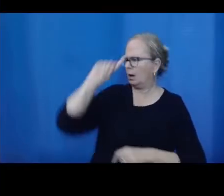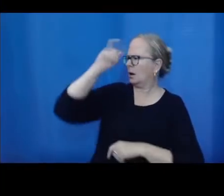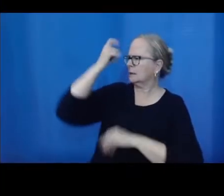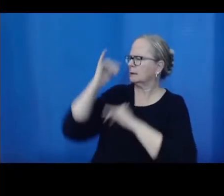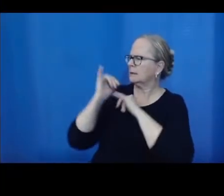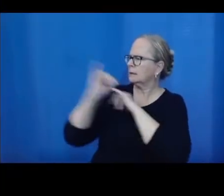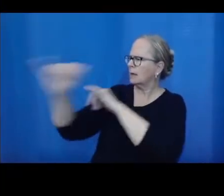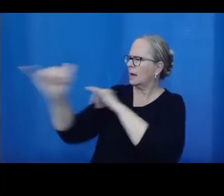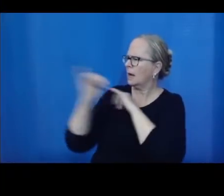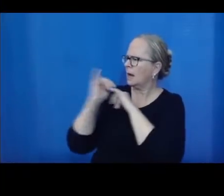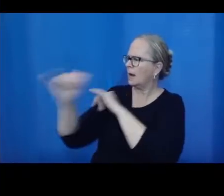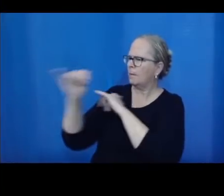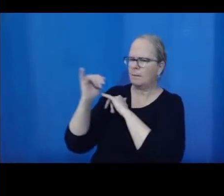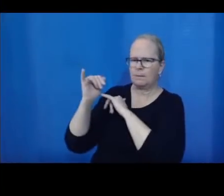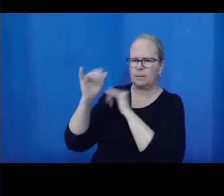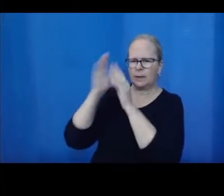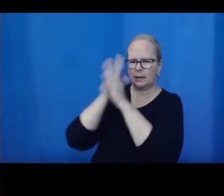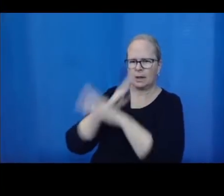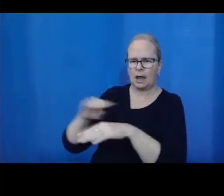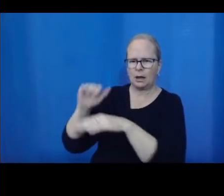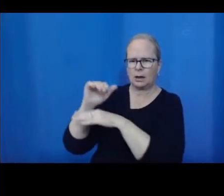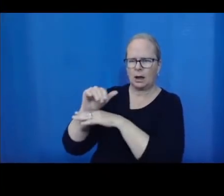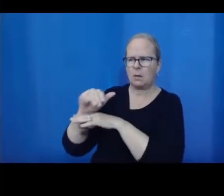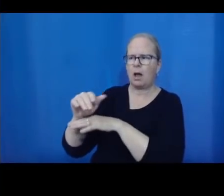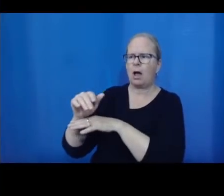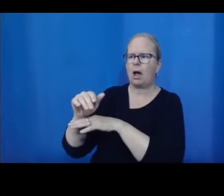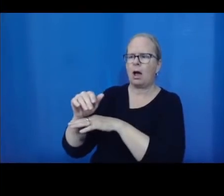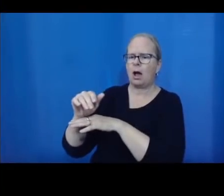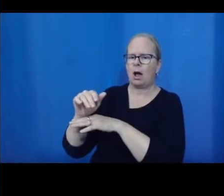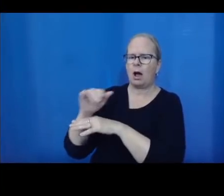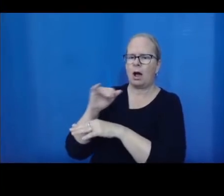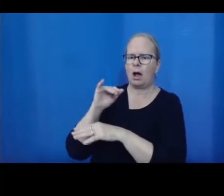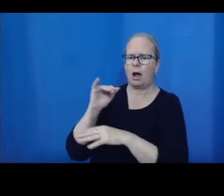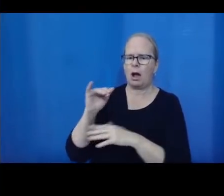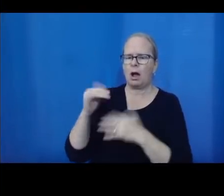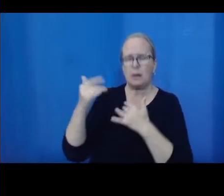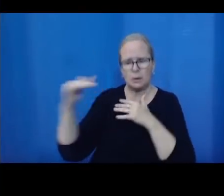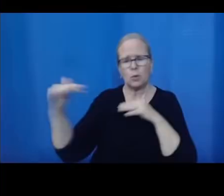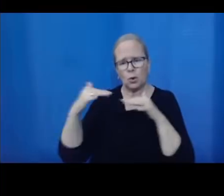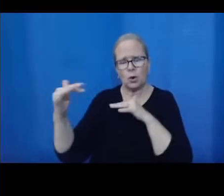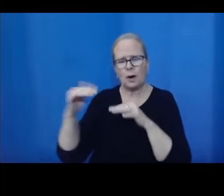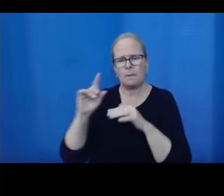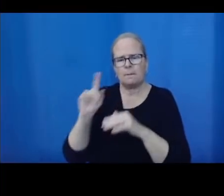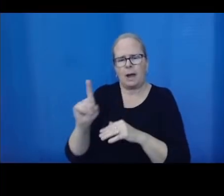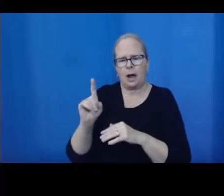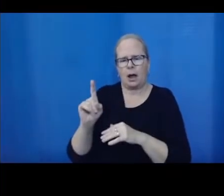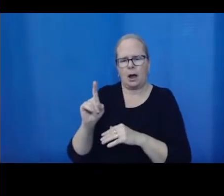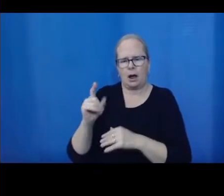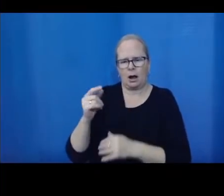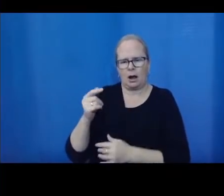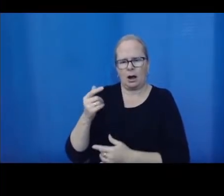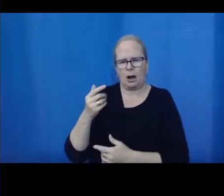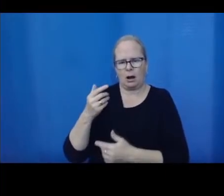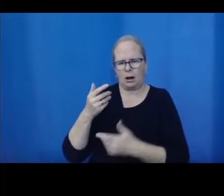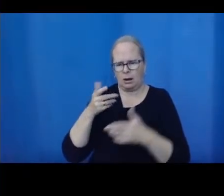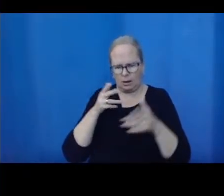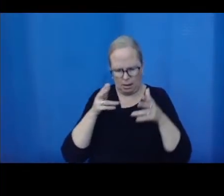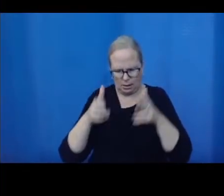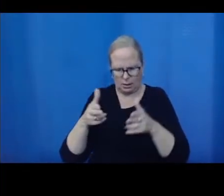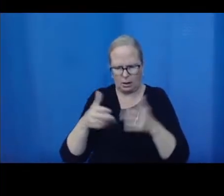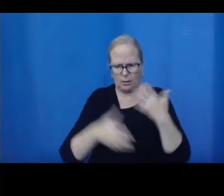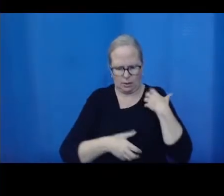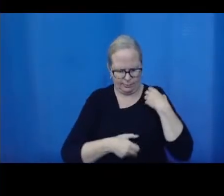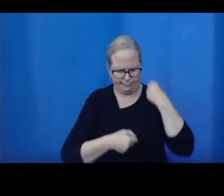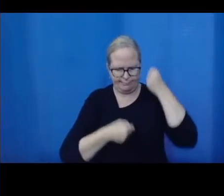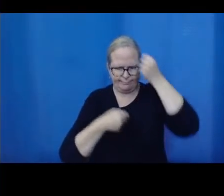they put down their weapons and they started singing Silent Night. And they stopped fighting for the night and came together